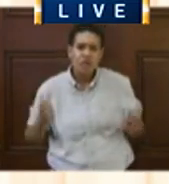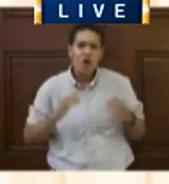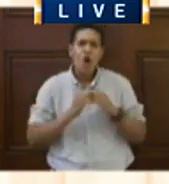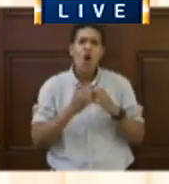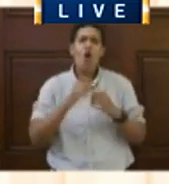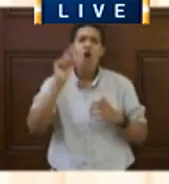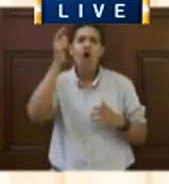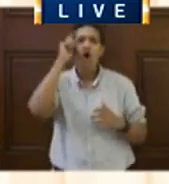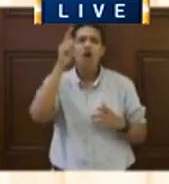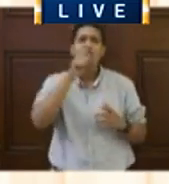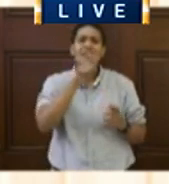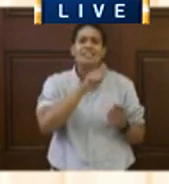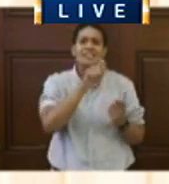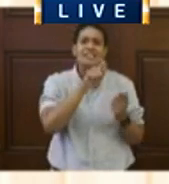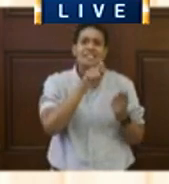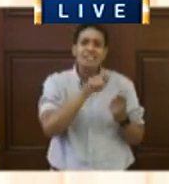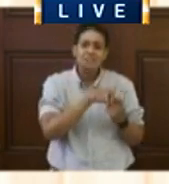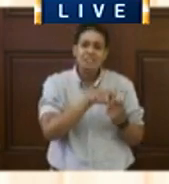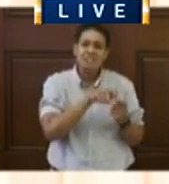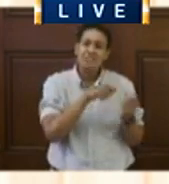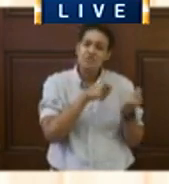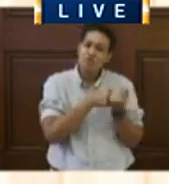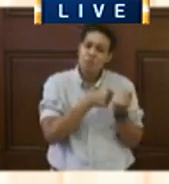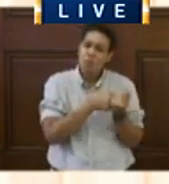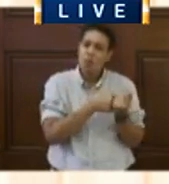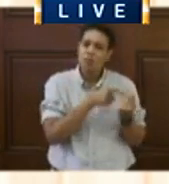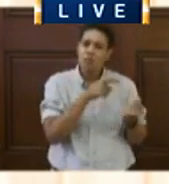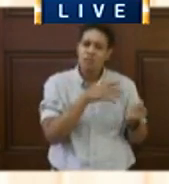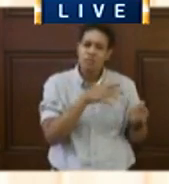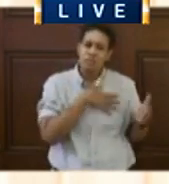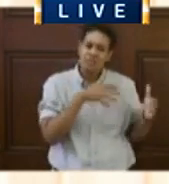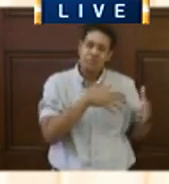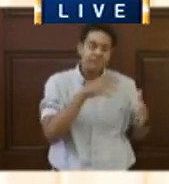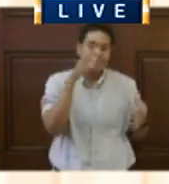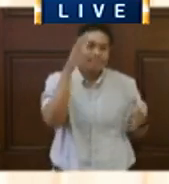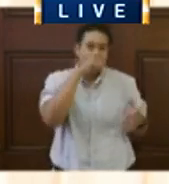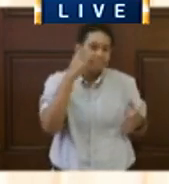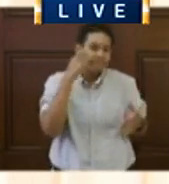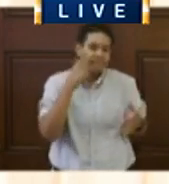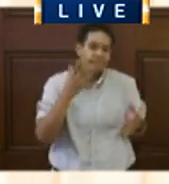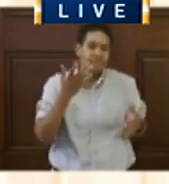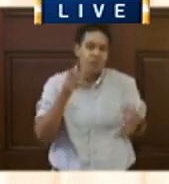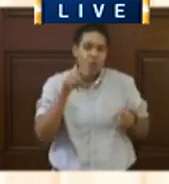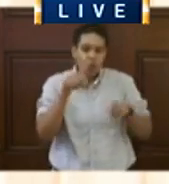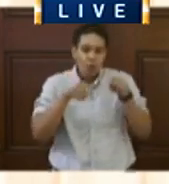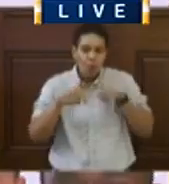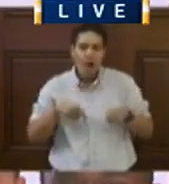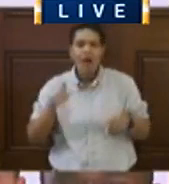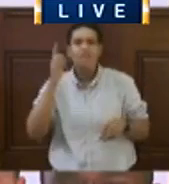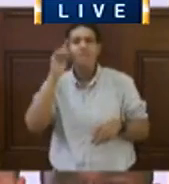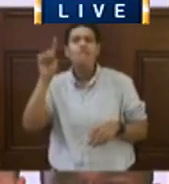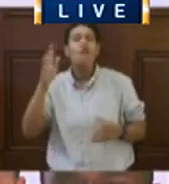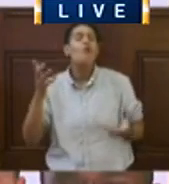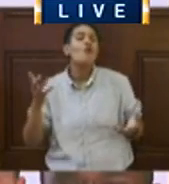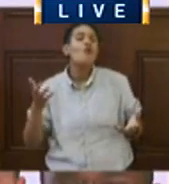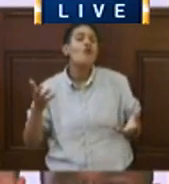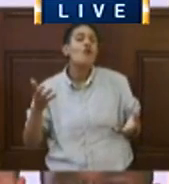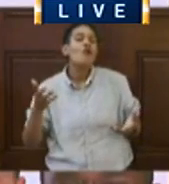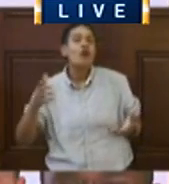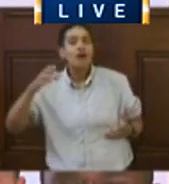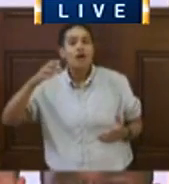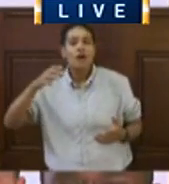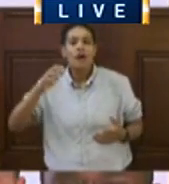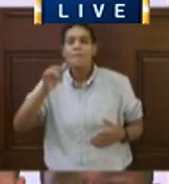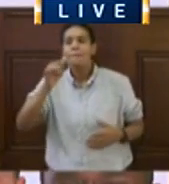bar owners? You went through that again, but there are several on all the platforms. If you could go back through that. All right, so for the bar